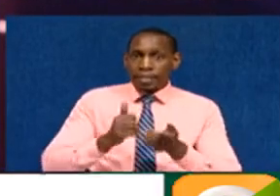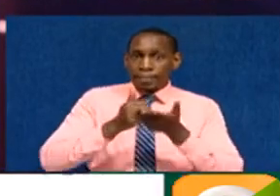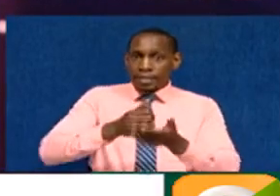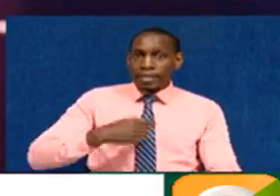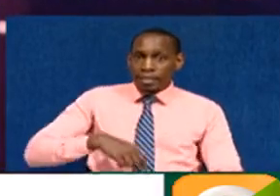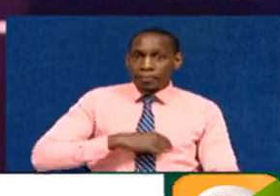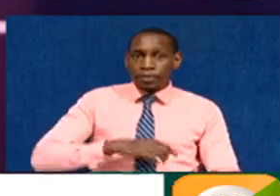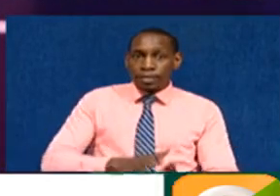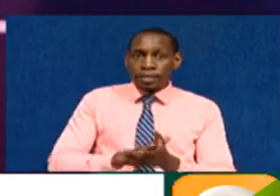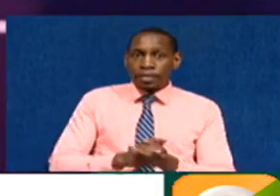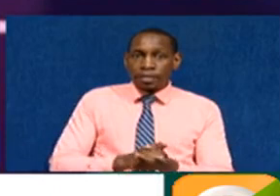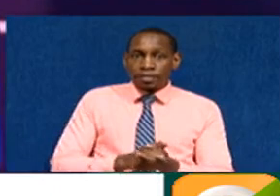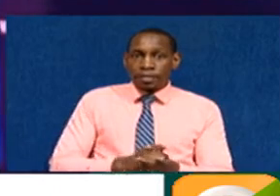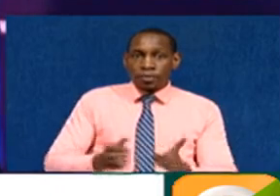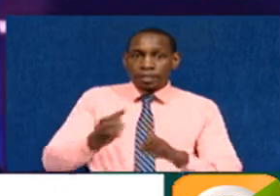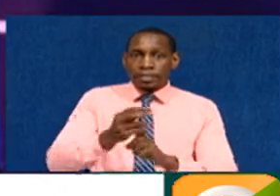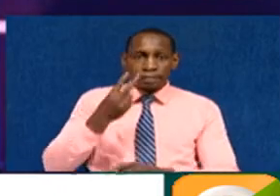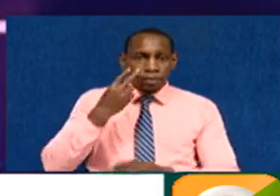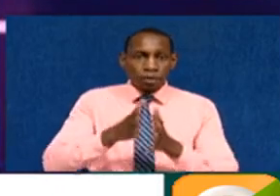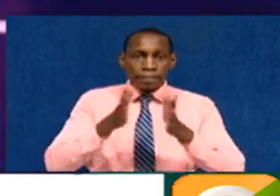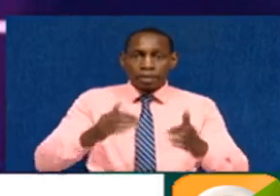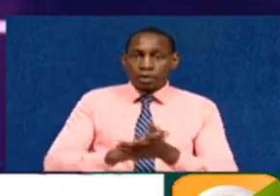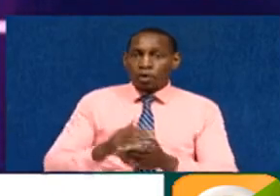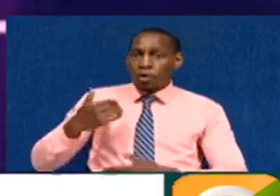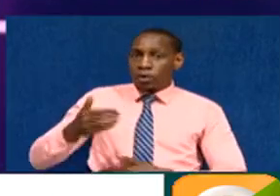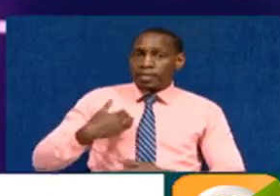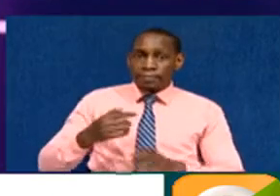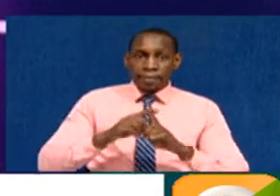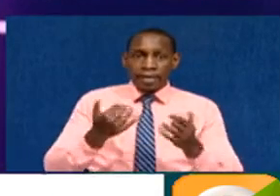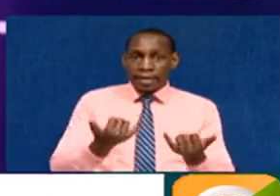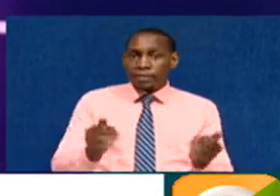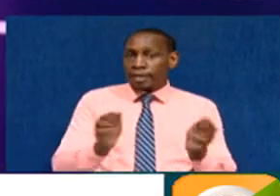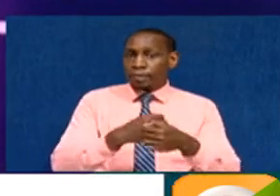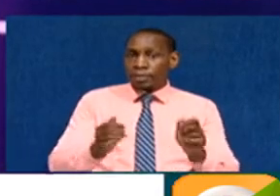us realize the big visions that we have always had, but which